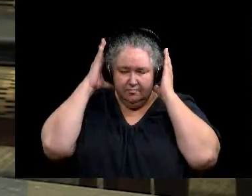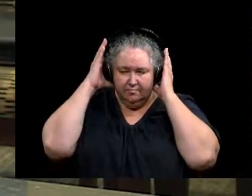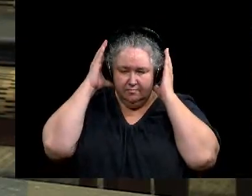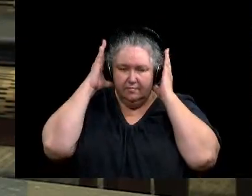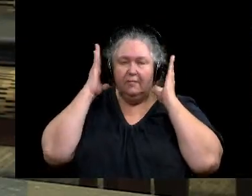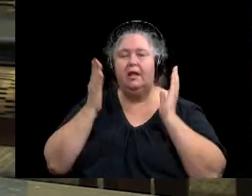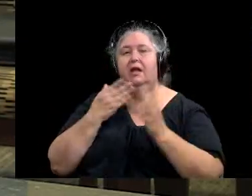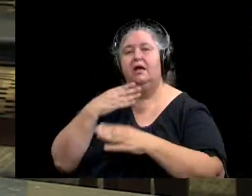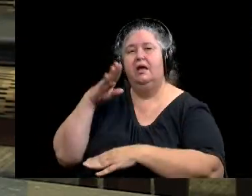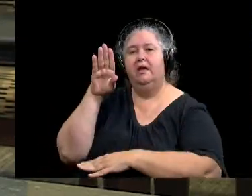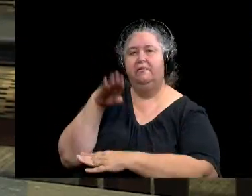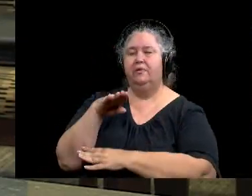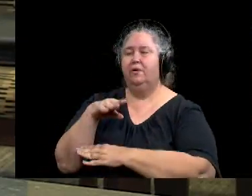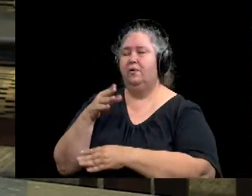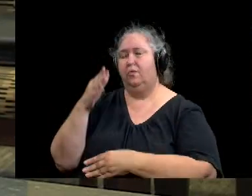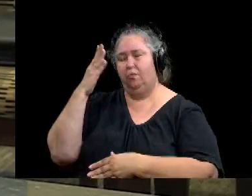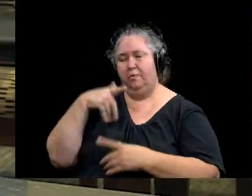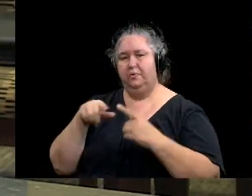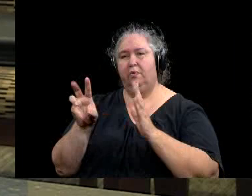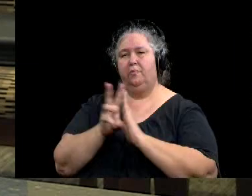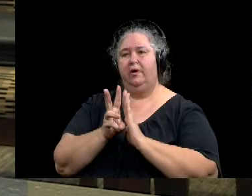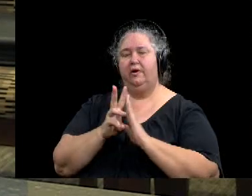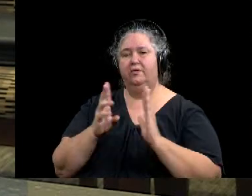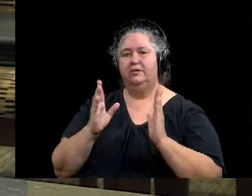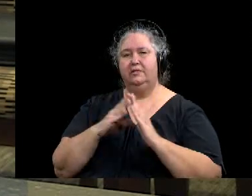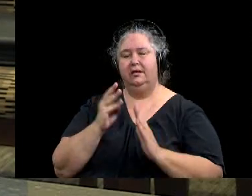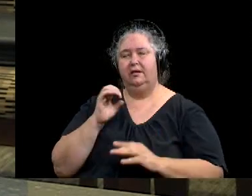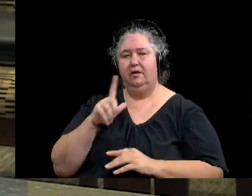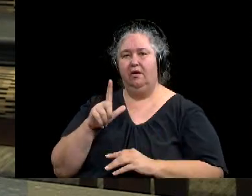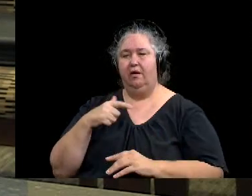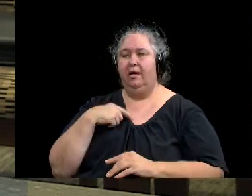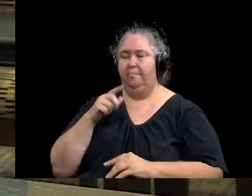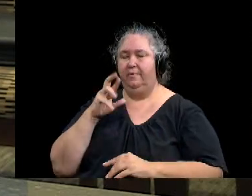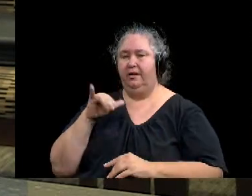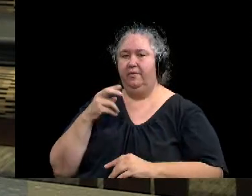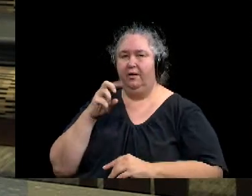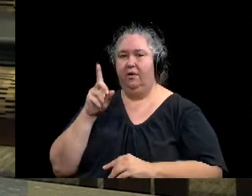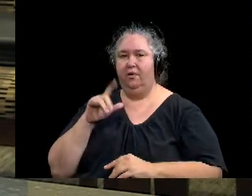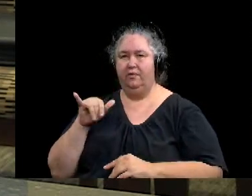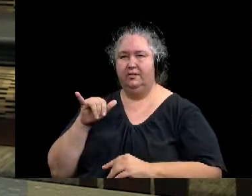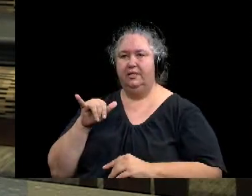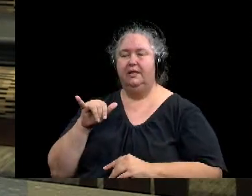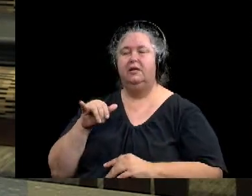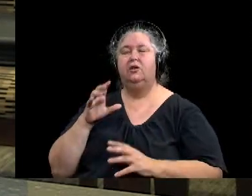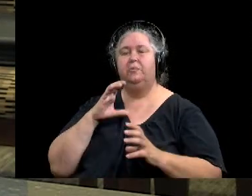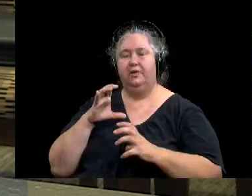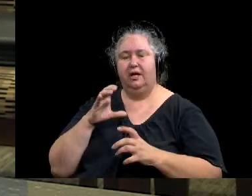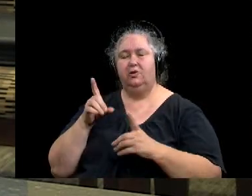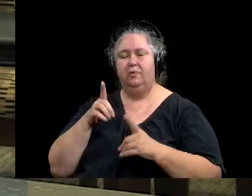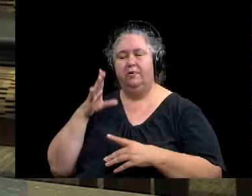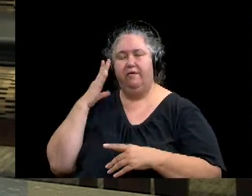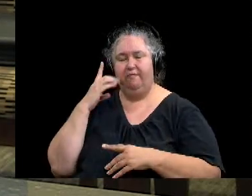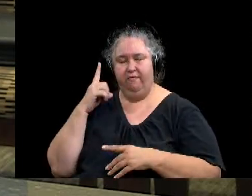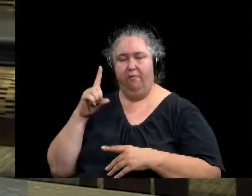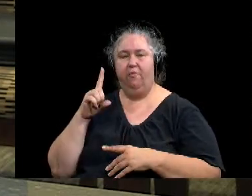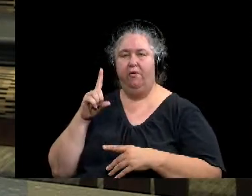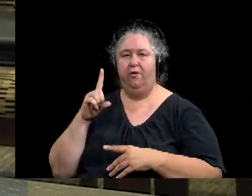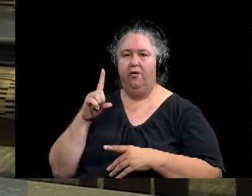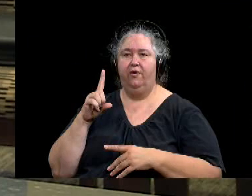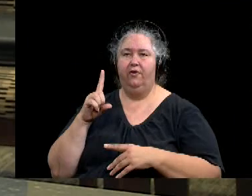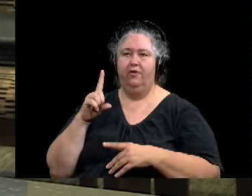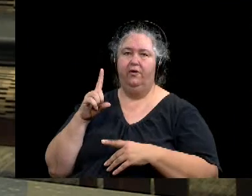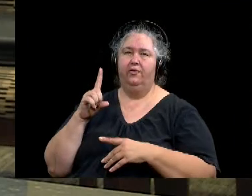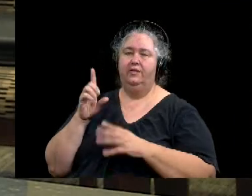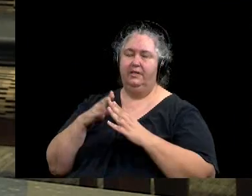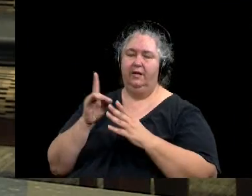Well, good afternoon and welcome to Waco City Hall. I'm Larry Holsey, Director of Municipal Information and Communication for the City of Waco, and I'm going to be the moderator for our weekly press conference